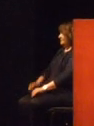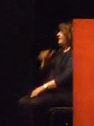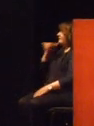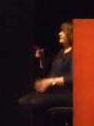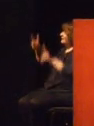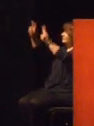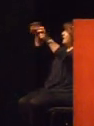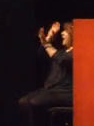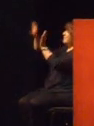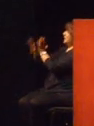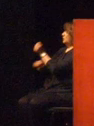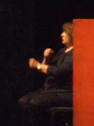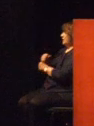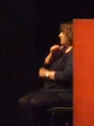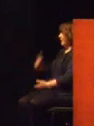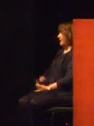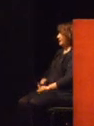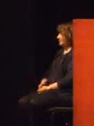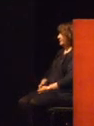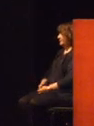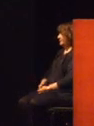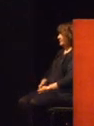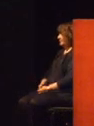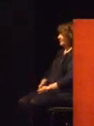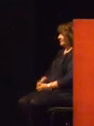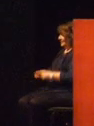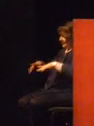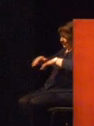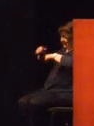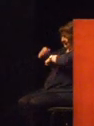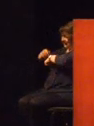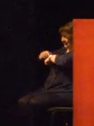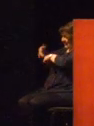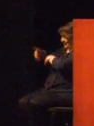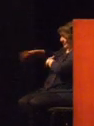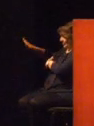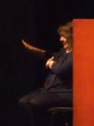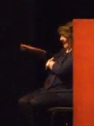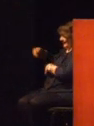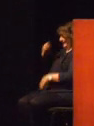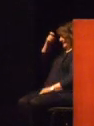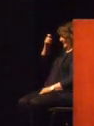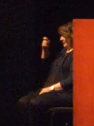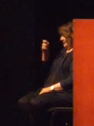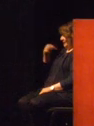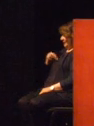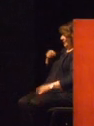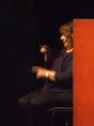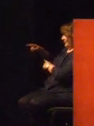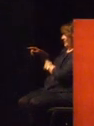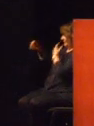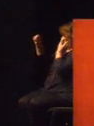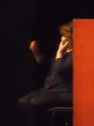year, but we did take some time away this summer, went as far as South